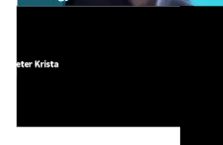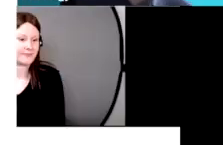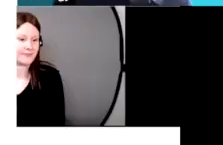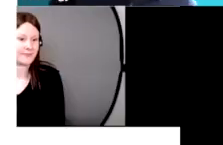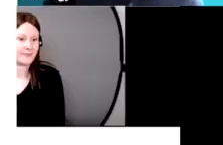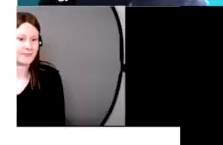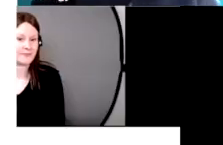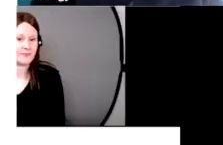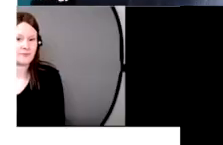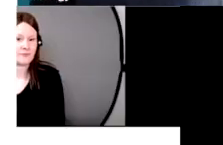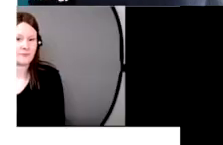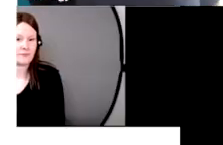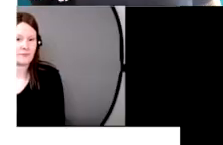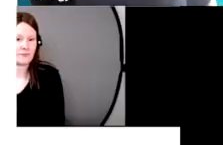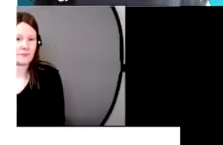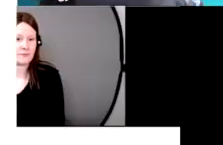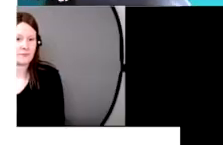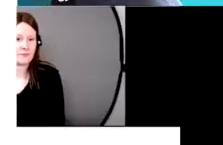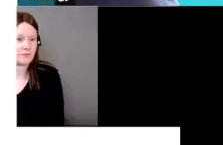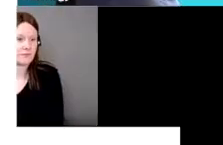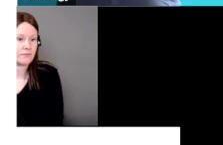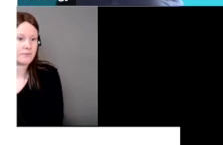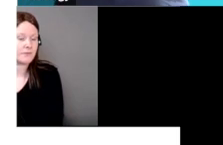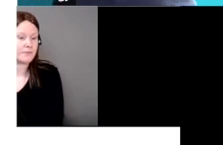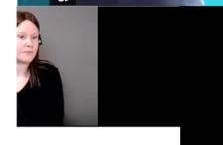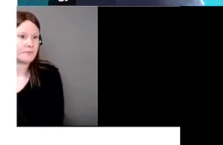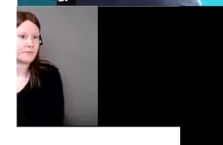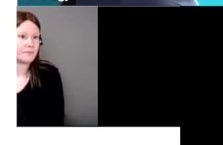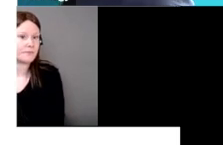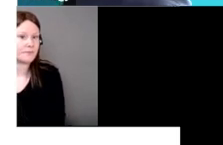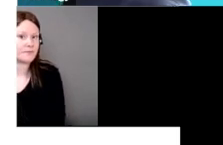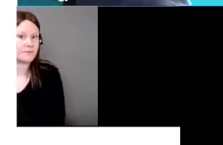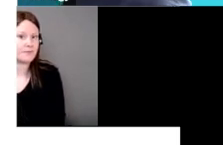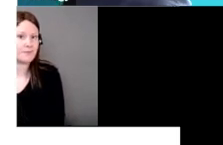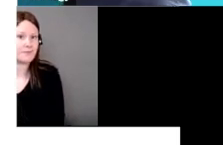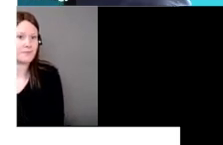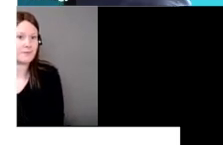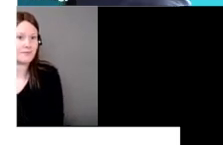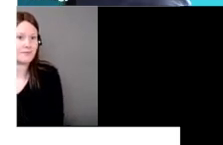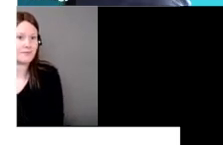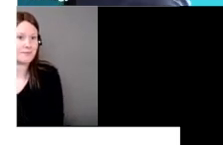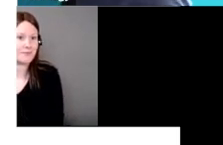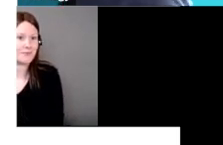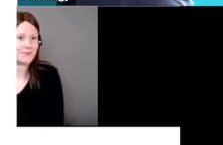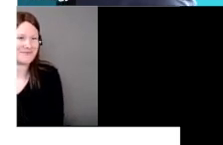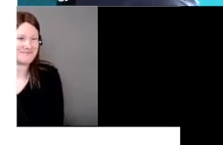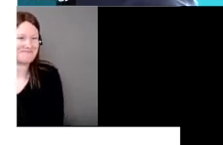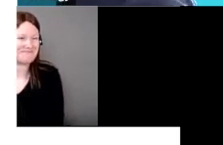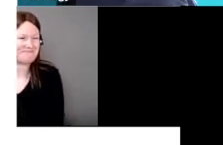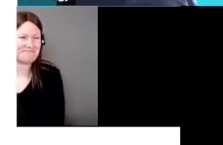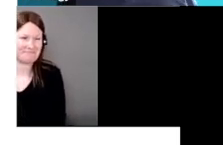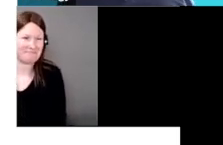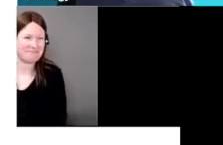So that covers off the presentation as such. I think we started just about an hour ago, and